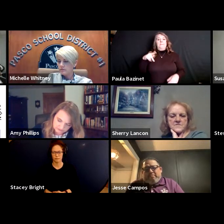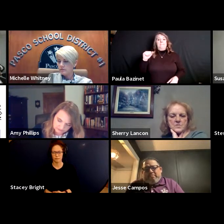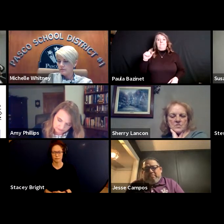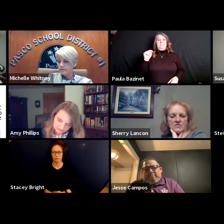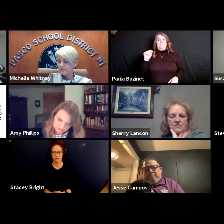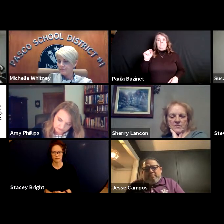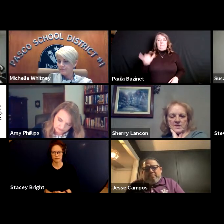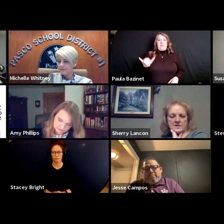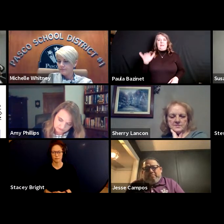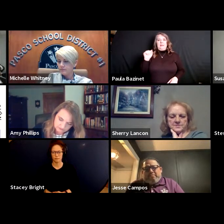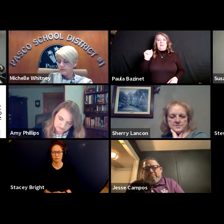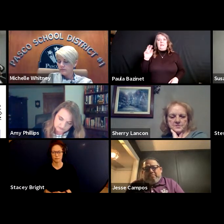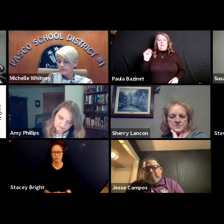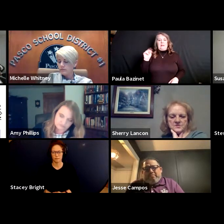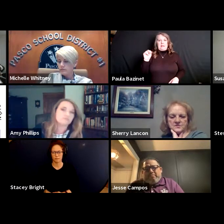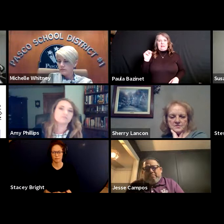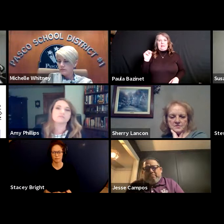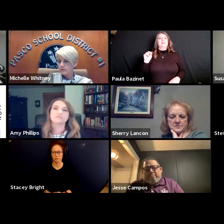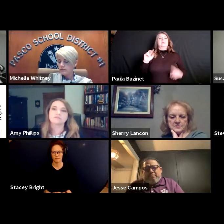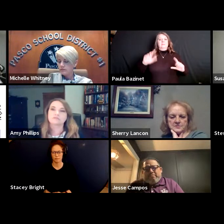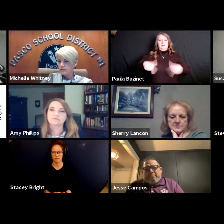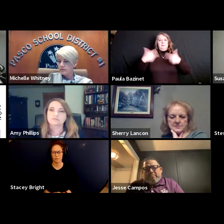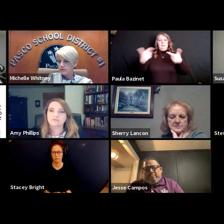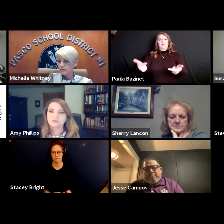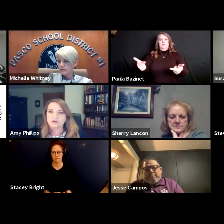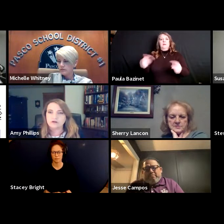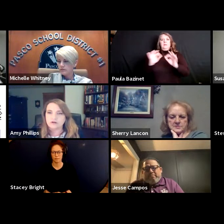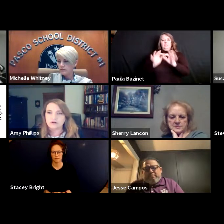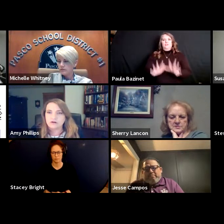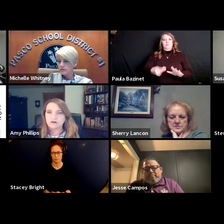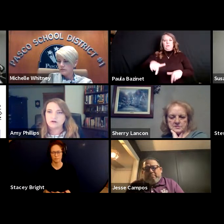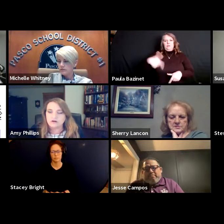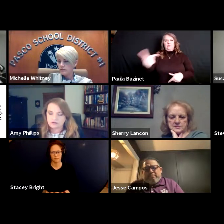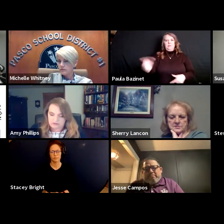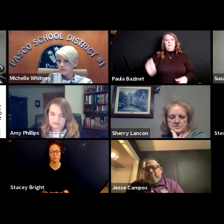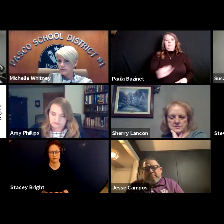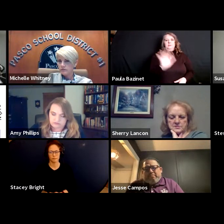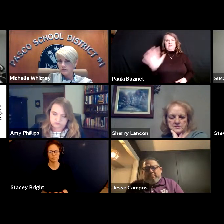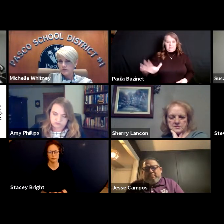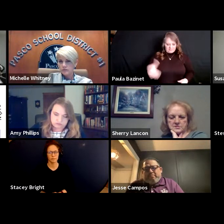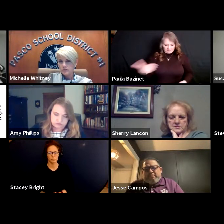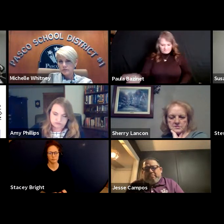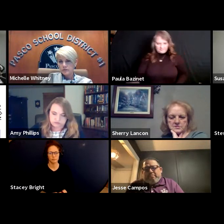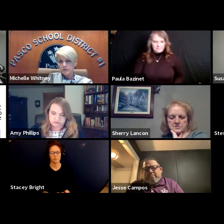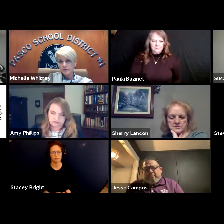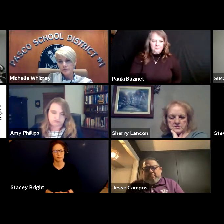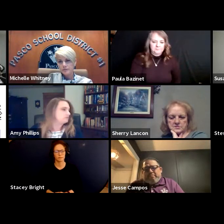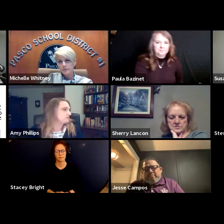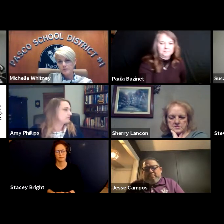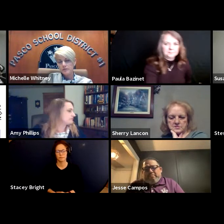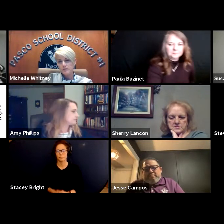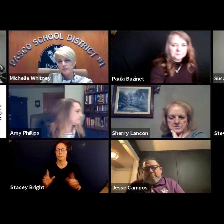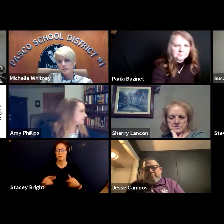Ann. Susan Grace, your microphone is enabled.